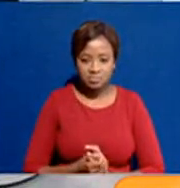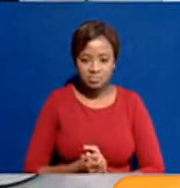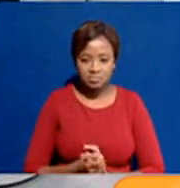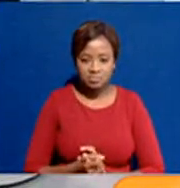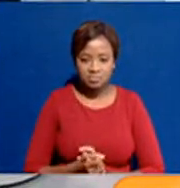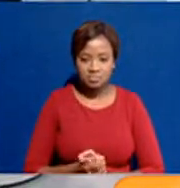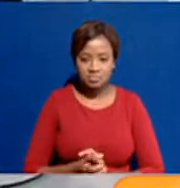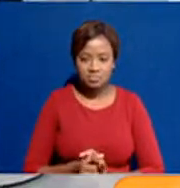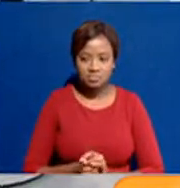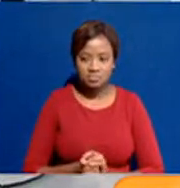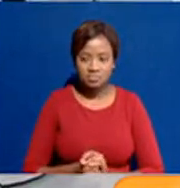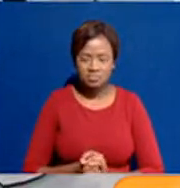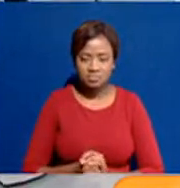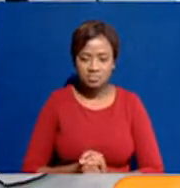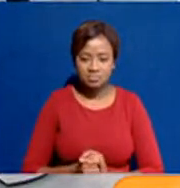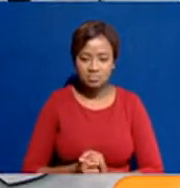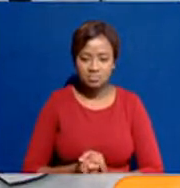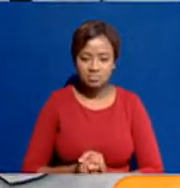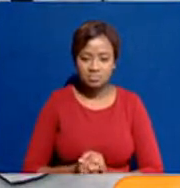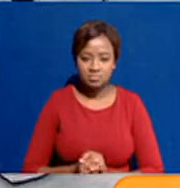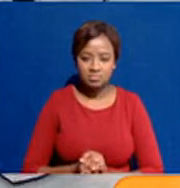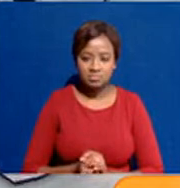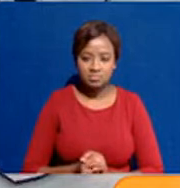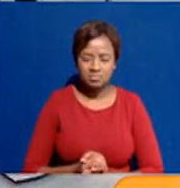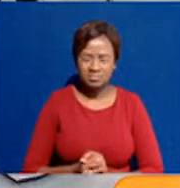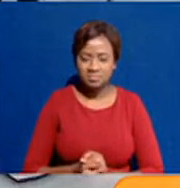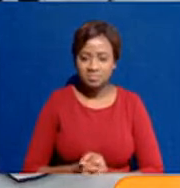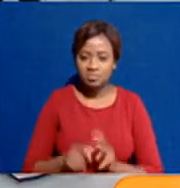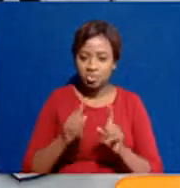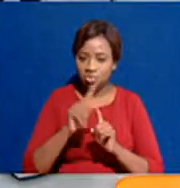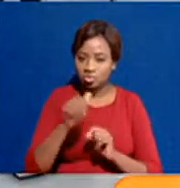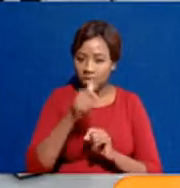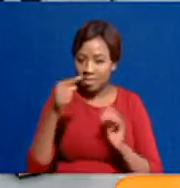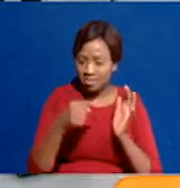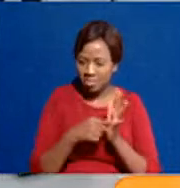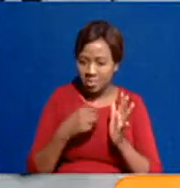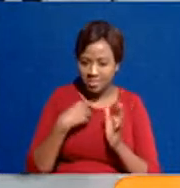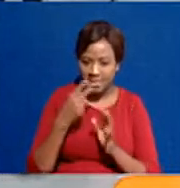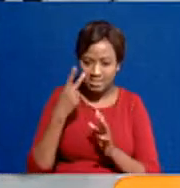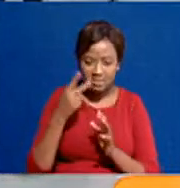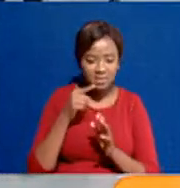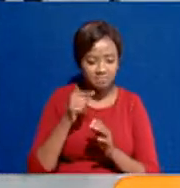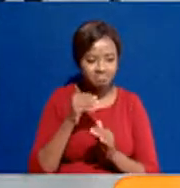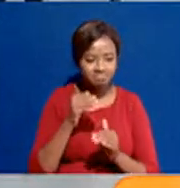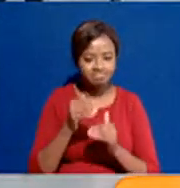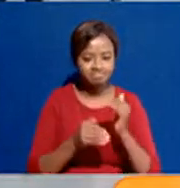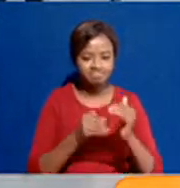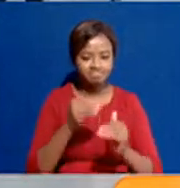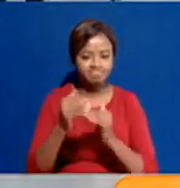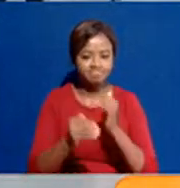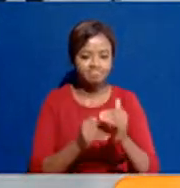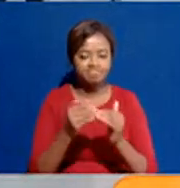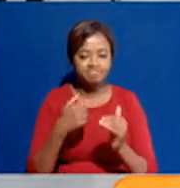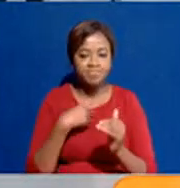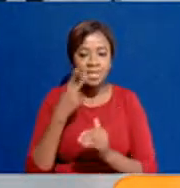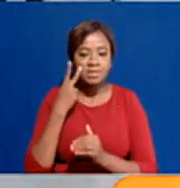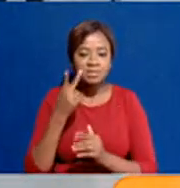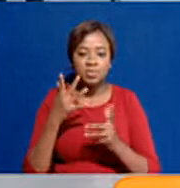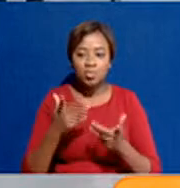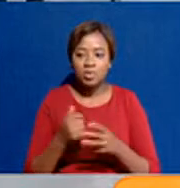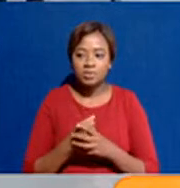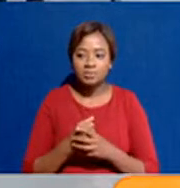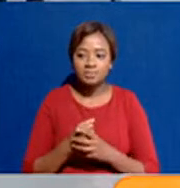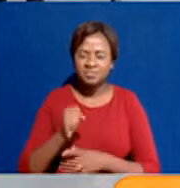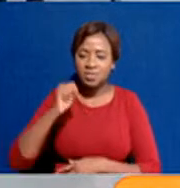you sit. But one of the things that I've noted through all these processes that we've had is that it's the